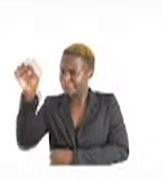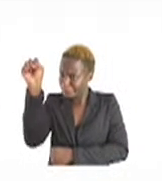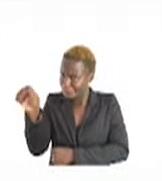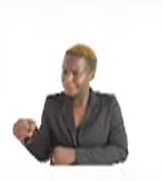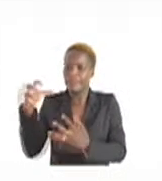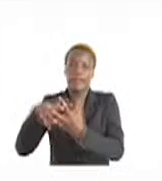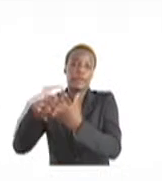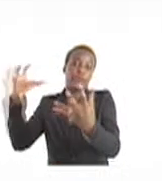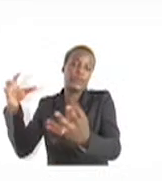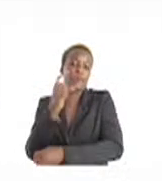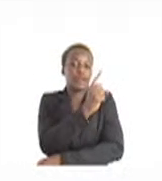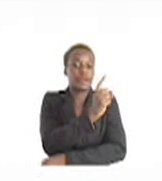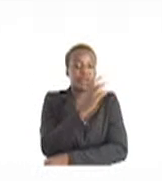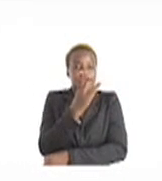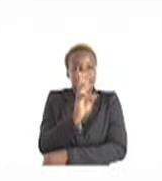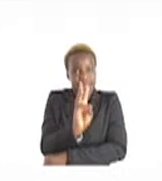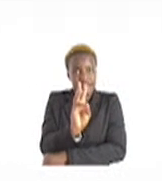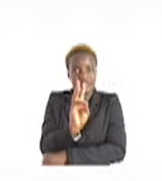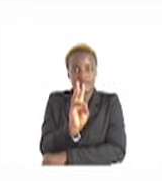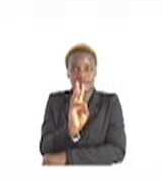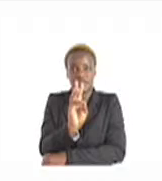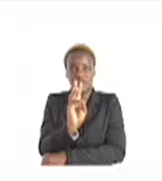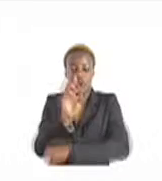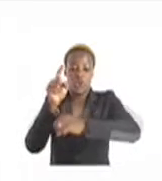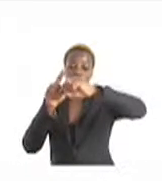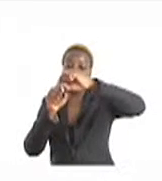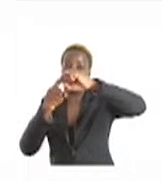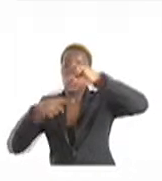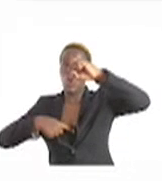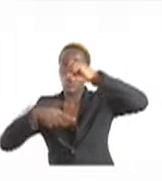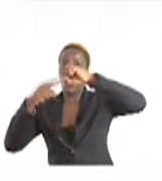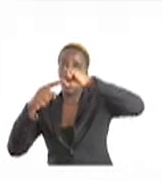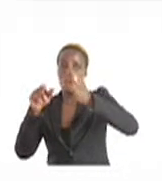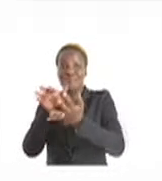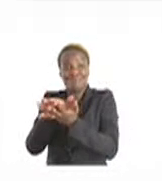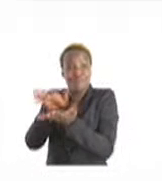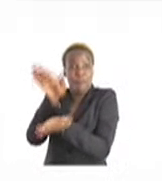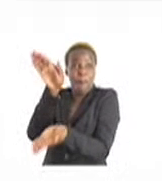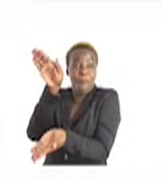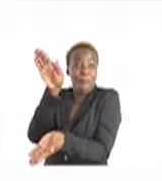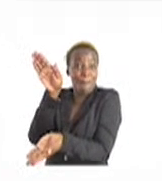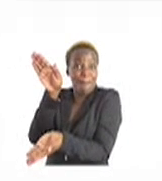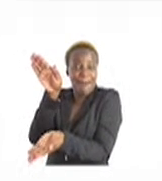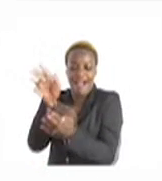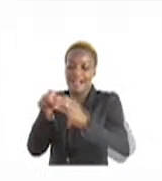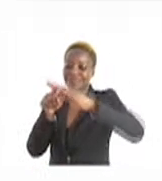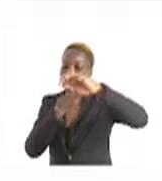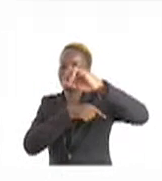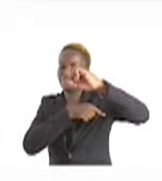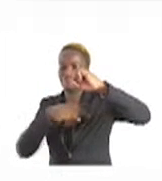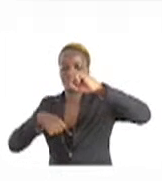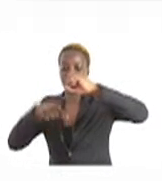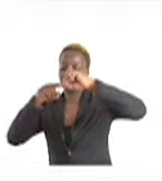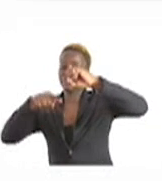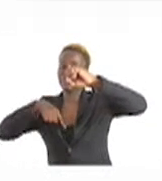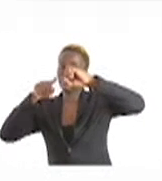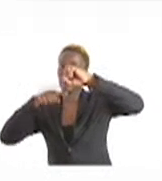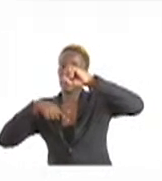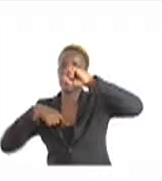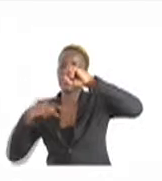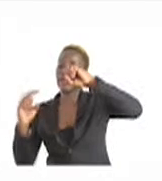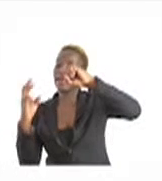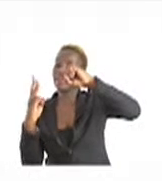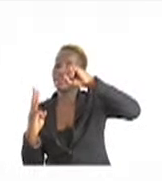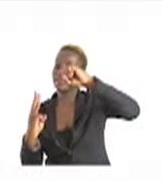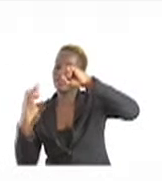than 16. So the mouth of the sign should be opening towards the 31, which